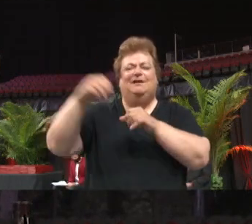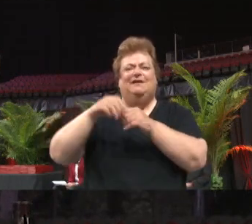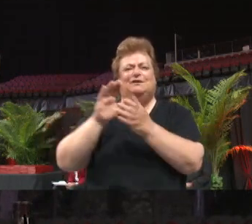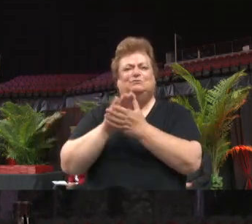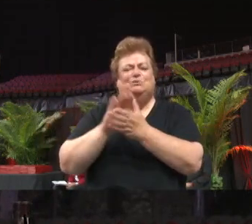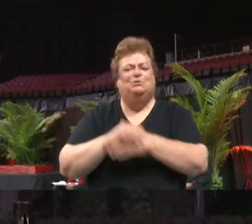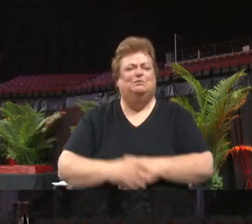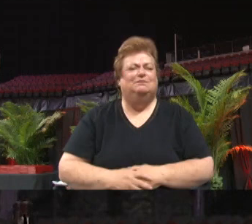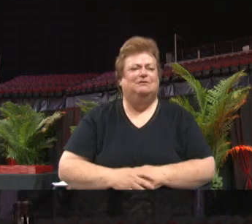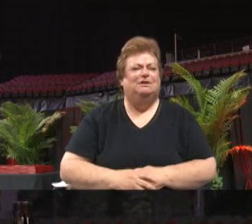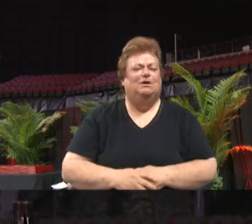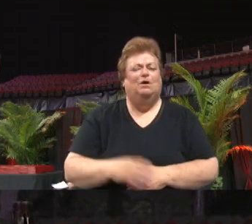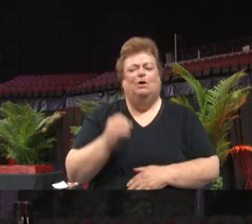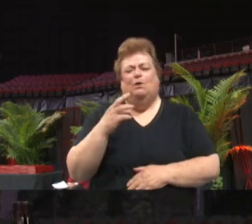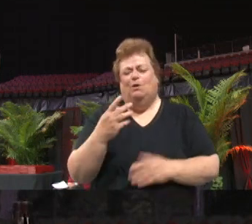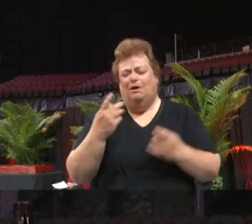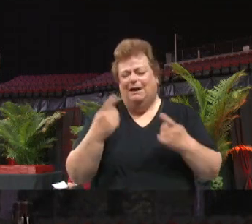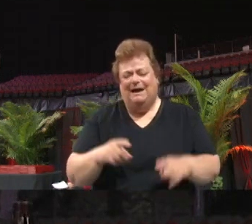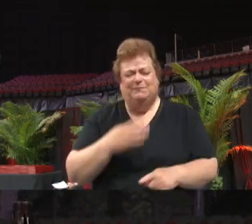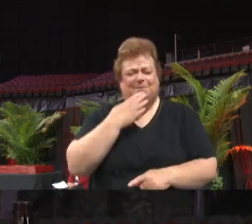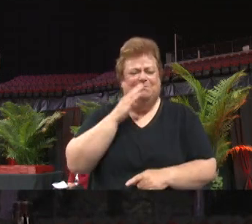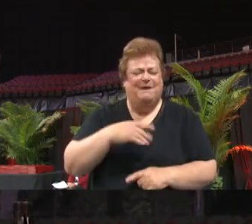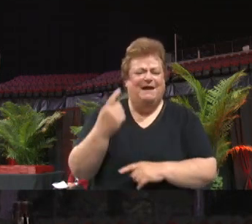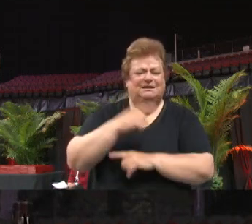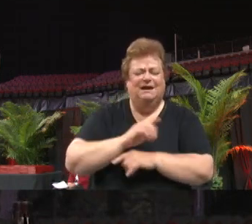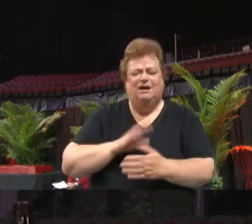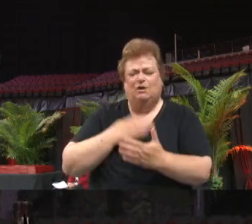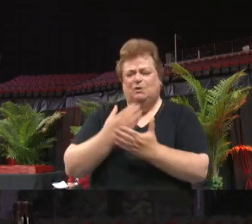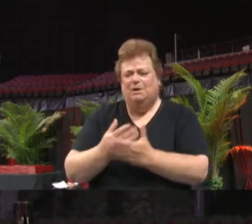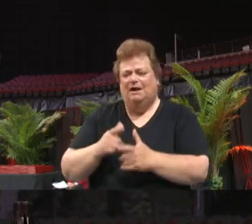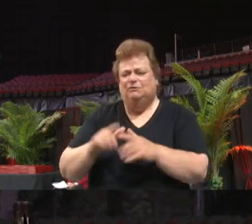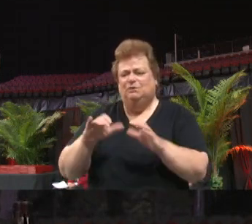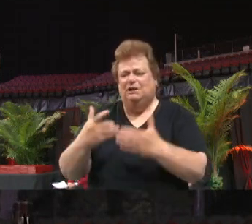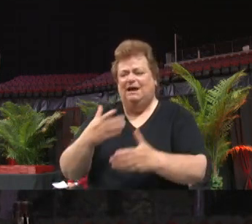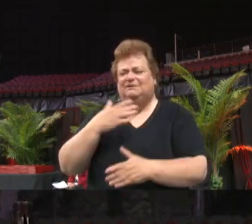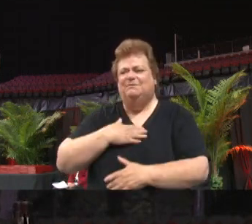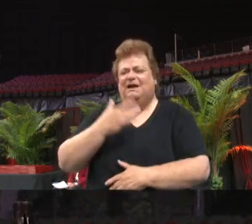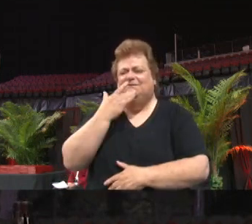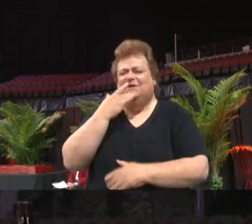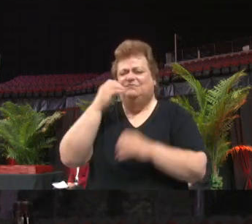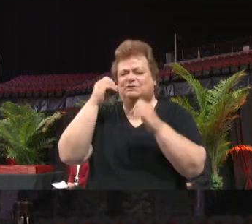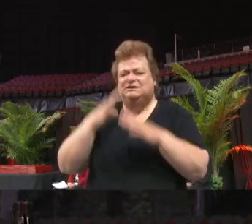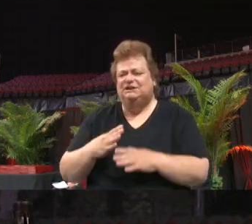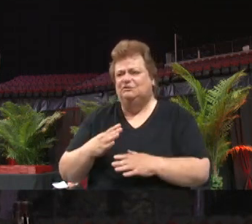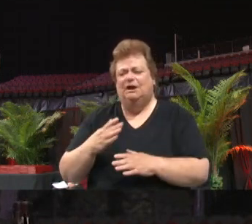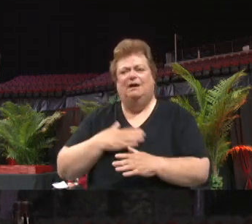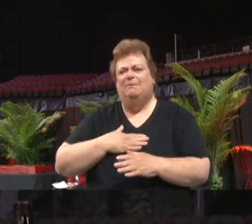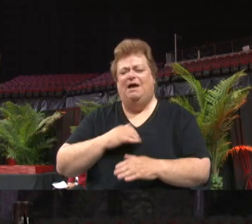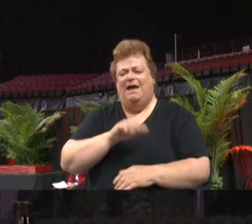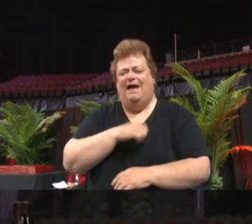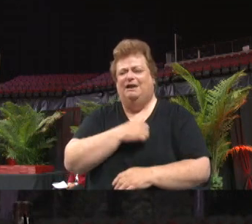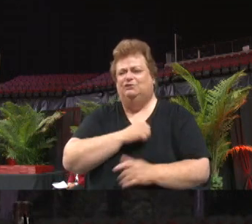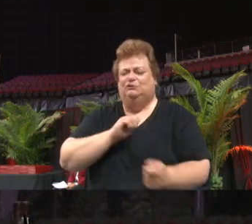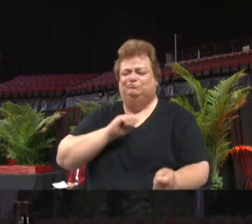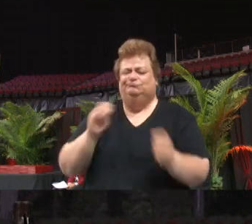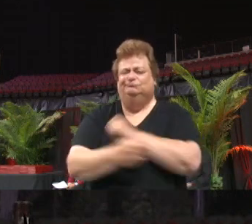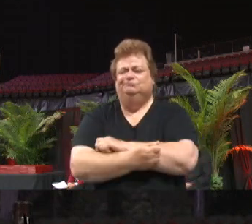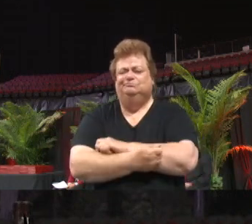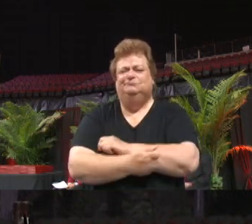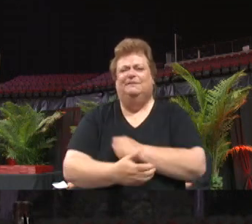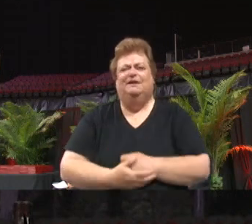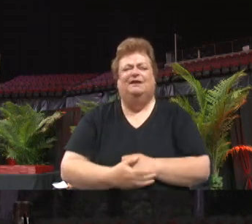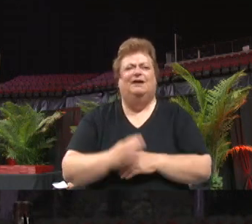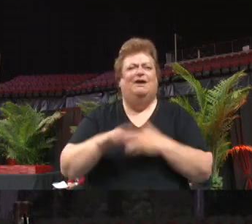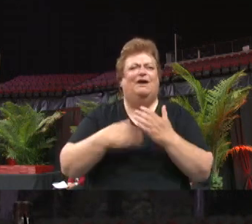Or when you're having one of those bad days and you finally get to the class with one of your favorite teachers and your attitude does a complete 180. Even all those grade